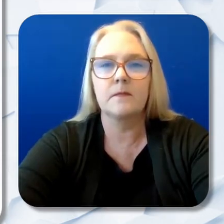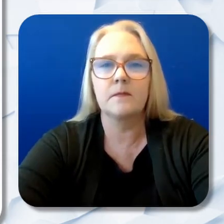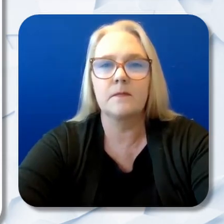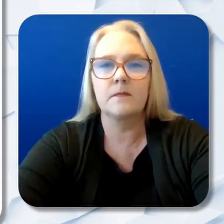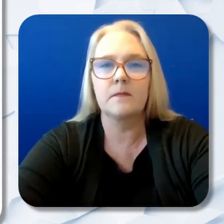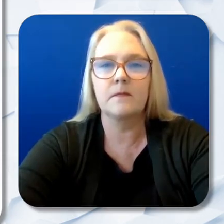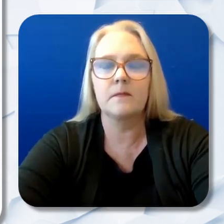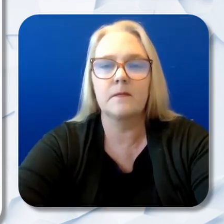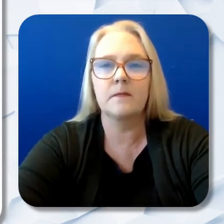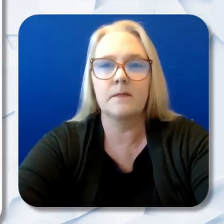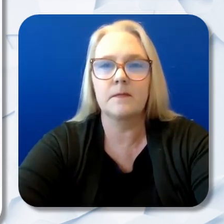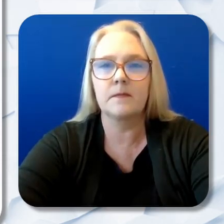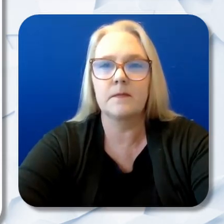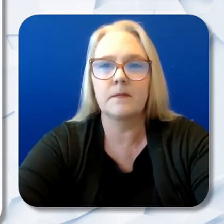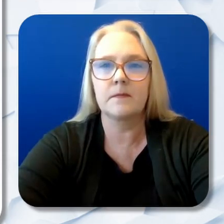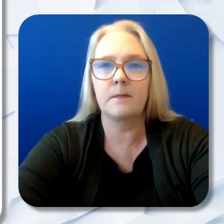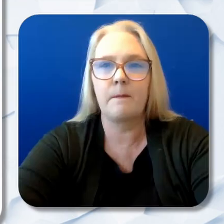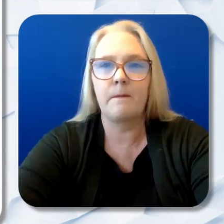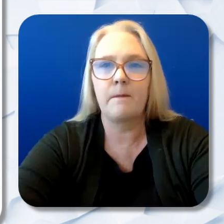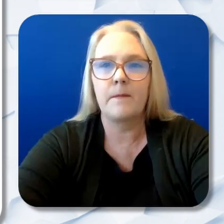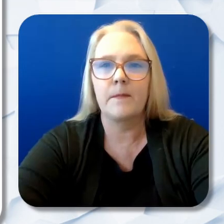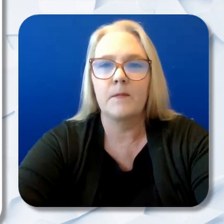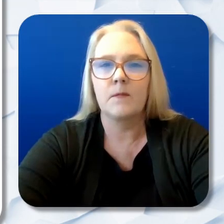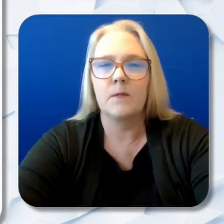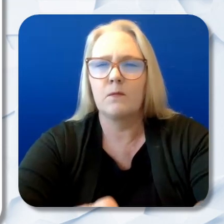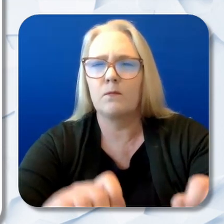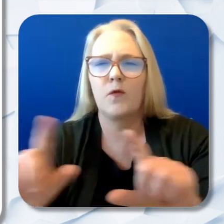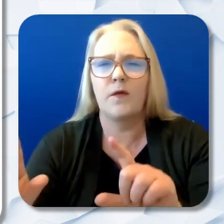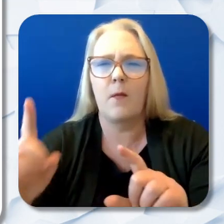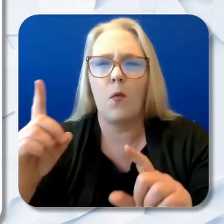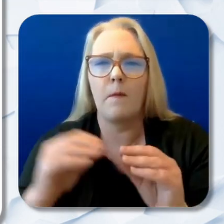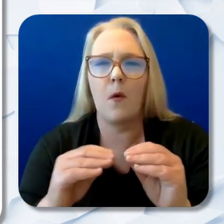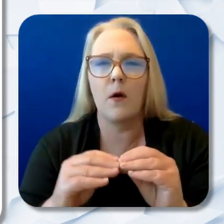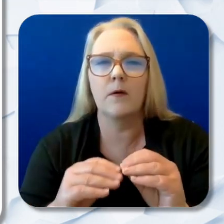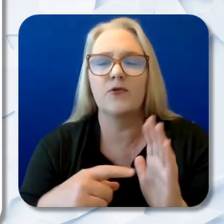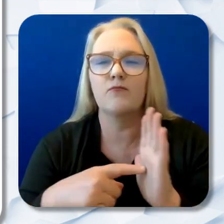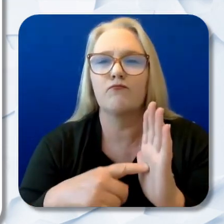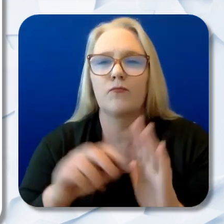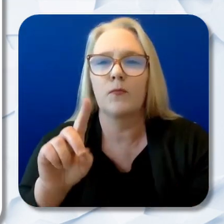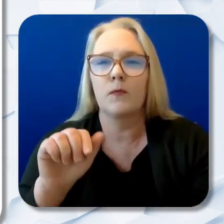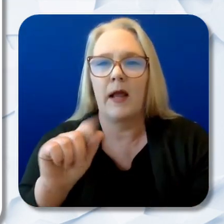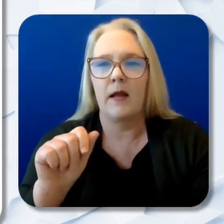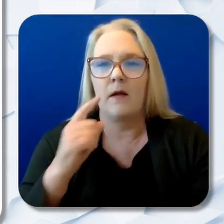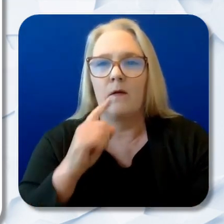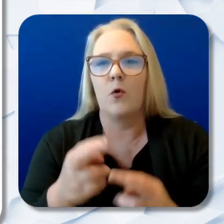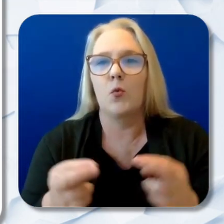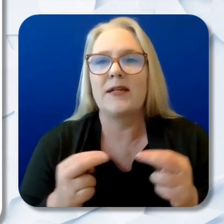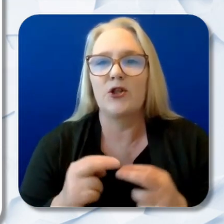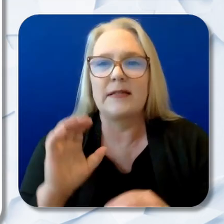All right. Can we move it up one more slide? Perfect. So just show the data for Region C.